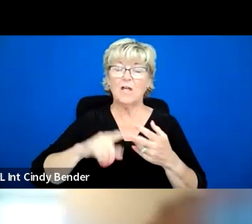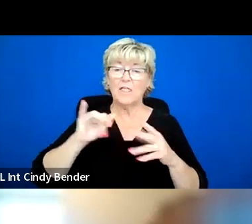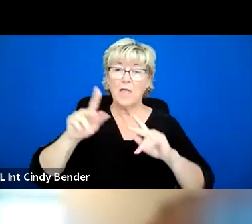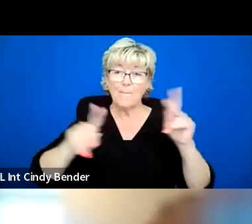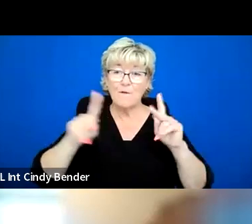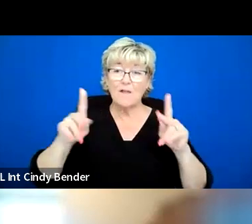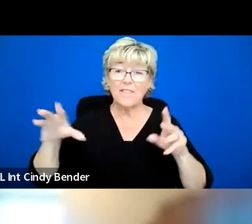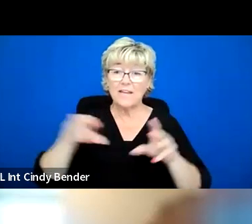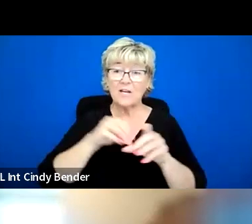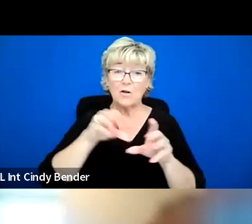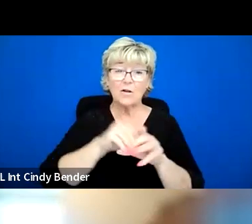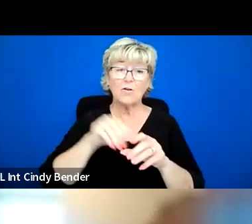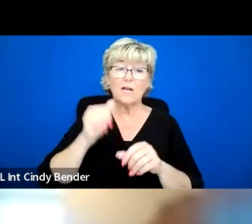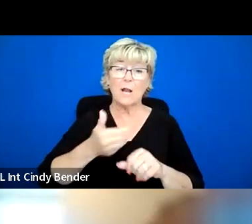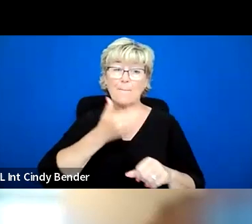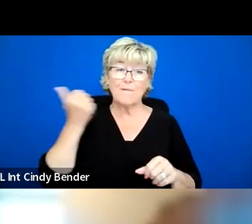that are included, so that you can